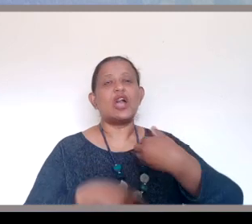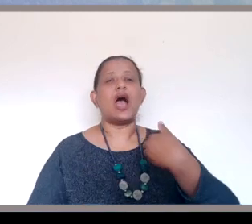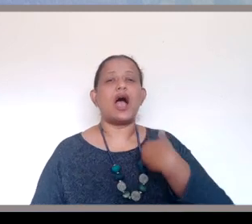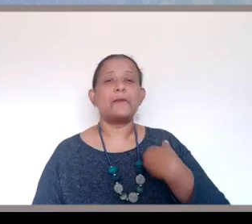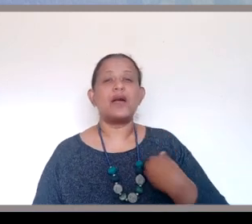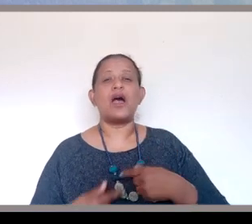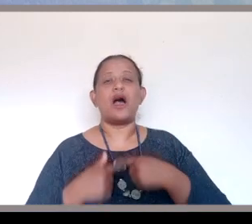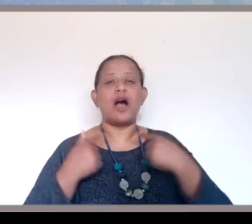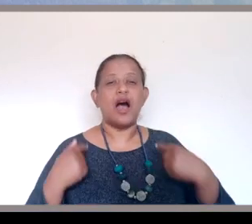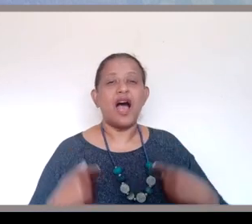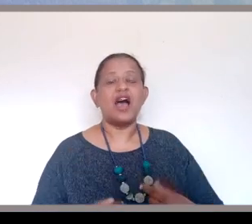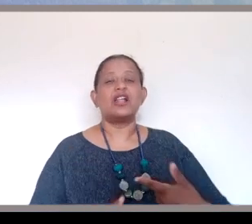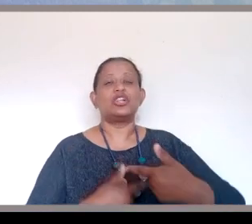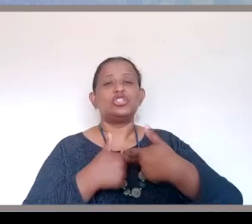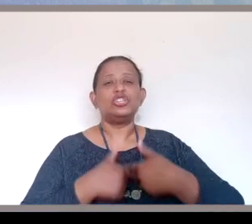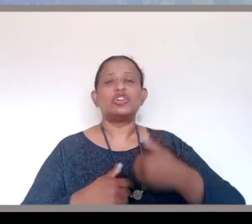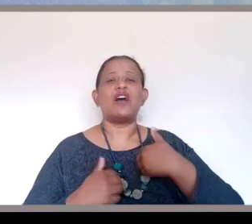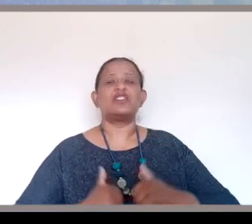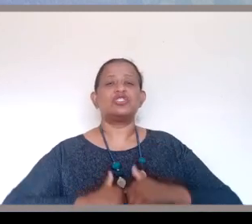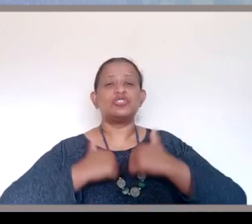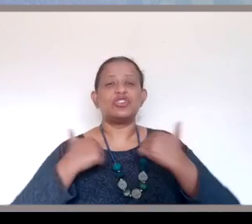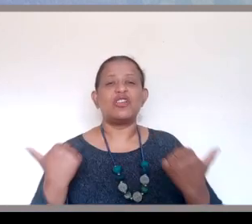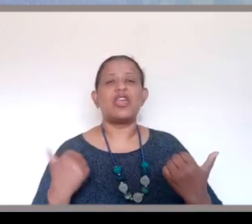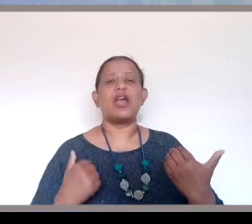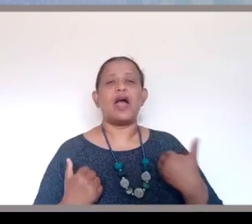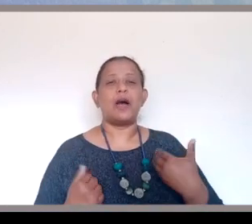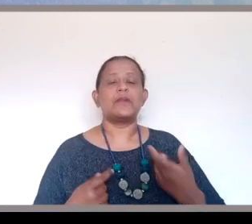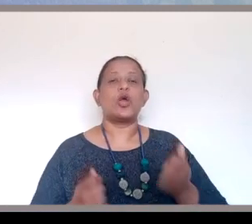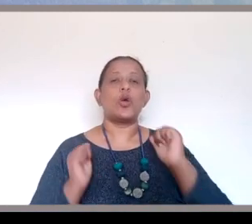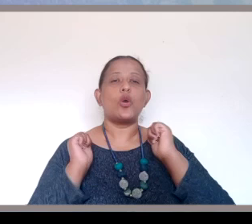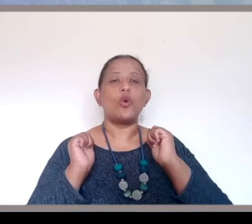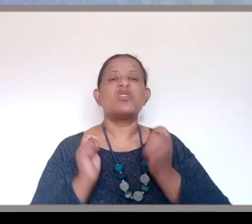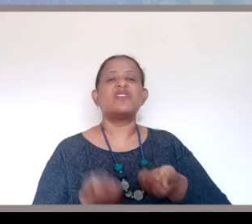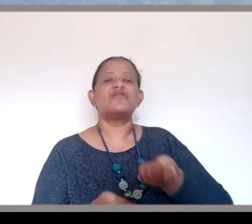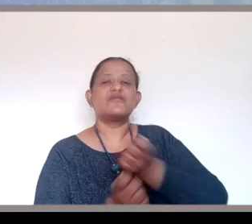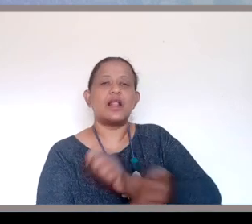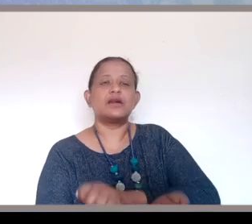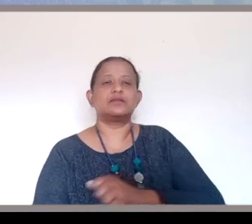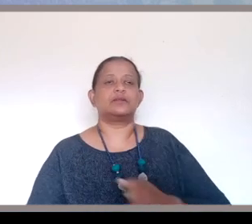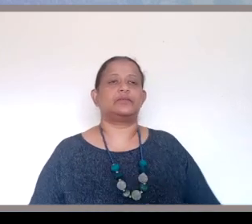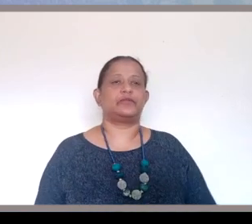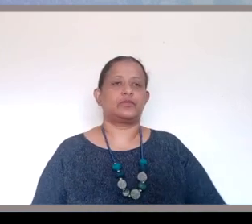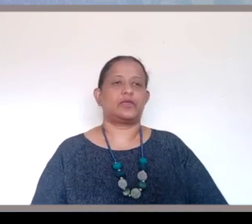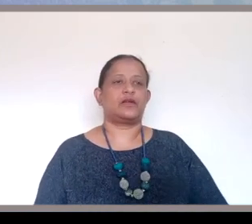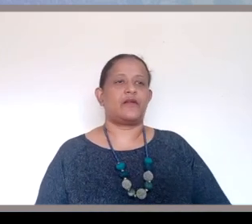word. Lord, we know that you don't want babies who are spiritually going about